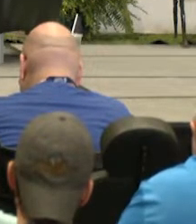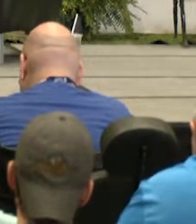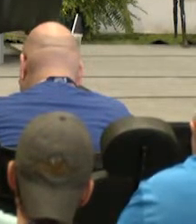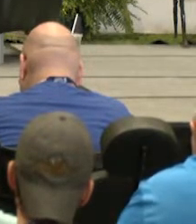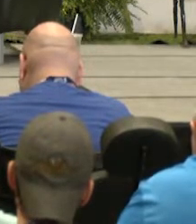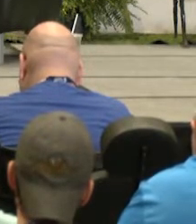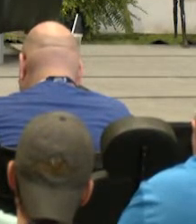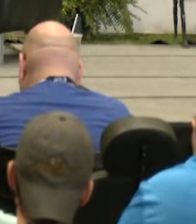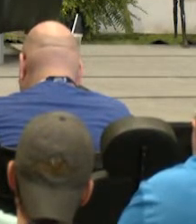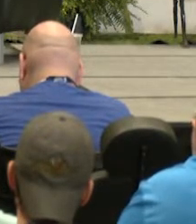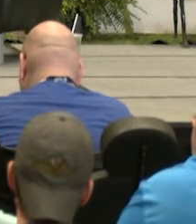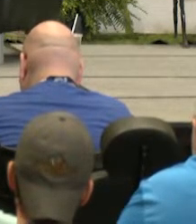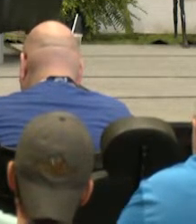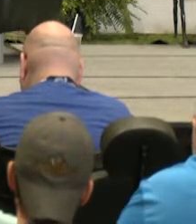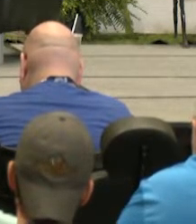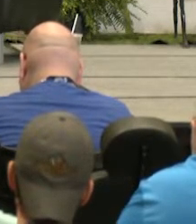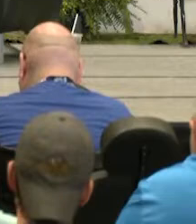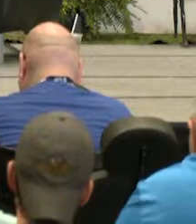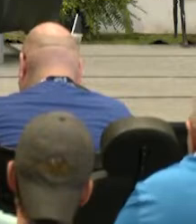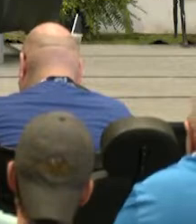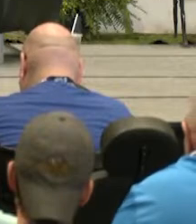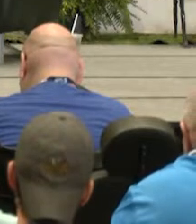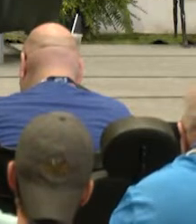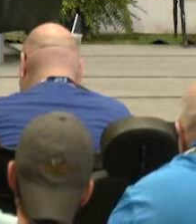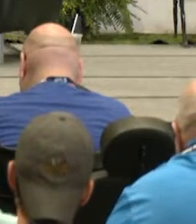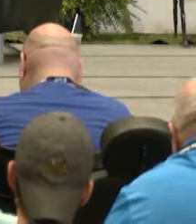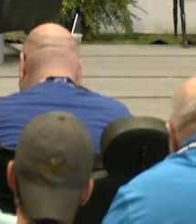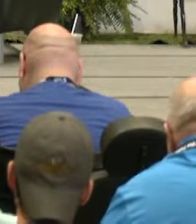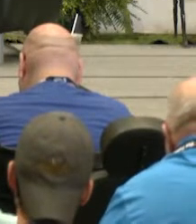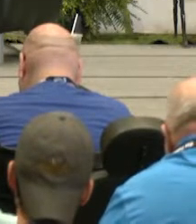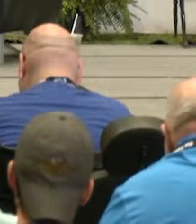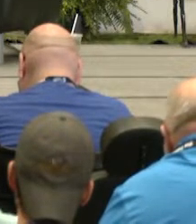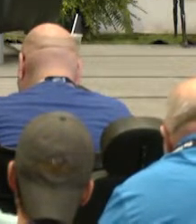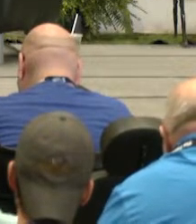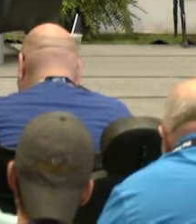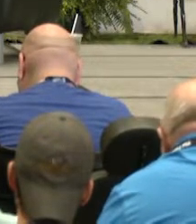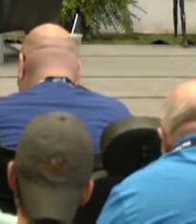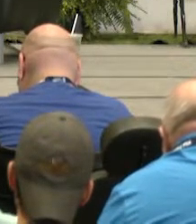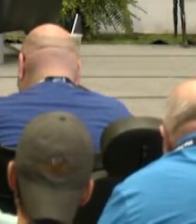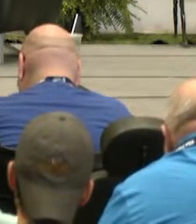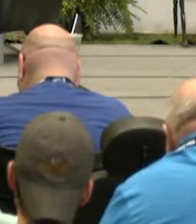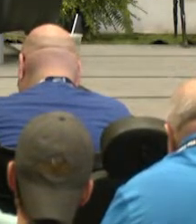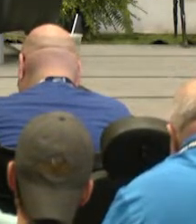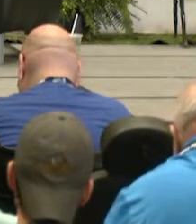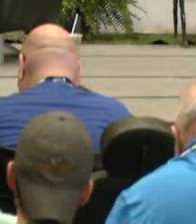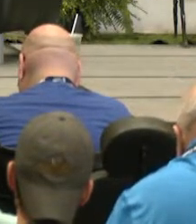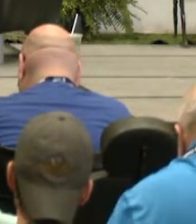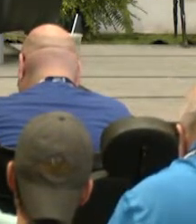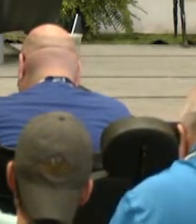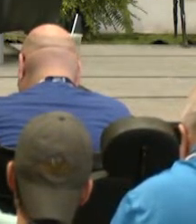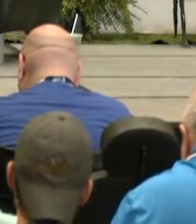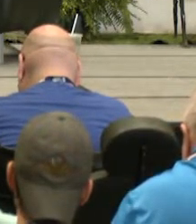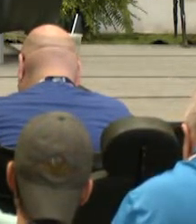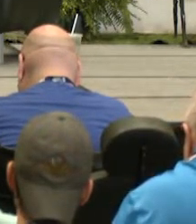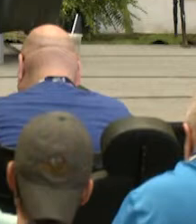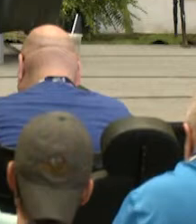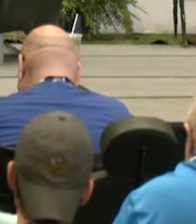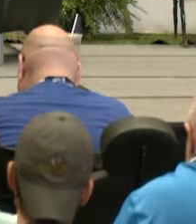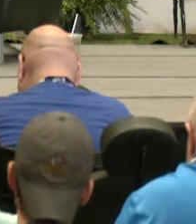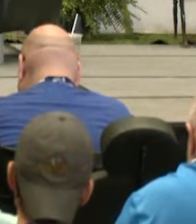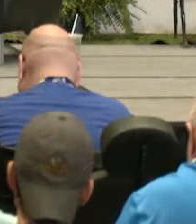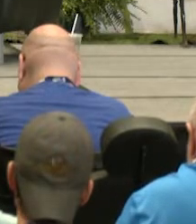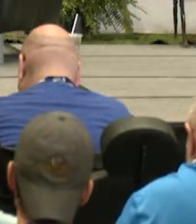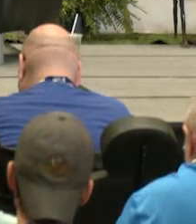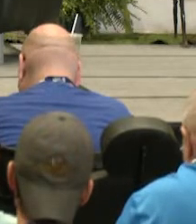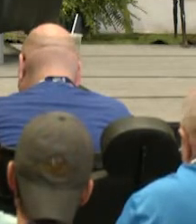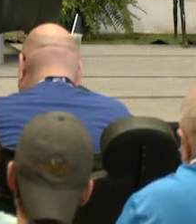that we would want to see on, and I'm, you know, there's a lot of people who are on the spectrum who also act, you know, and I think about people who came before us, like